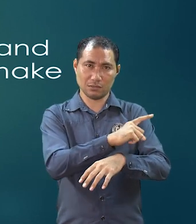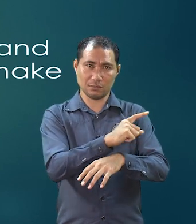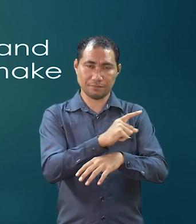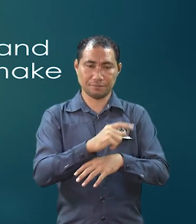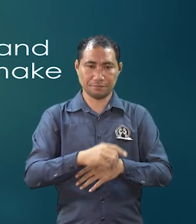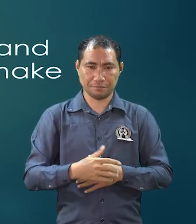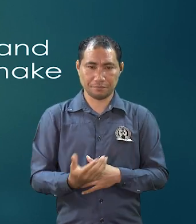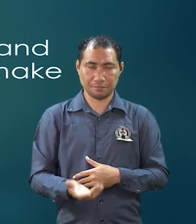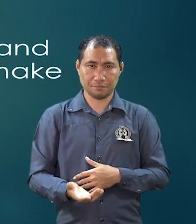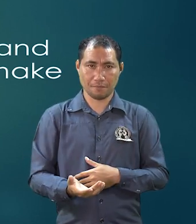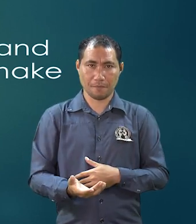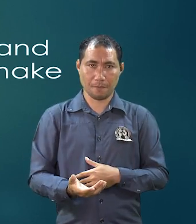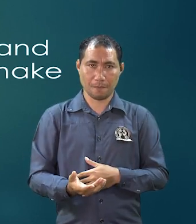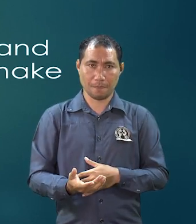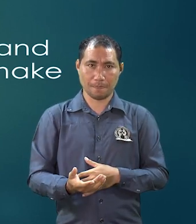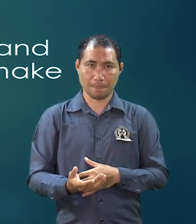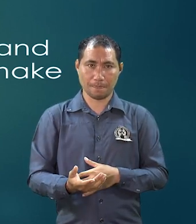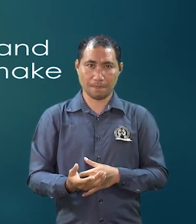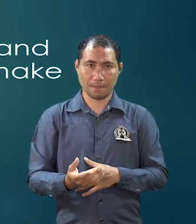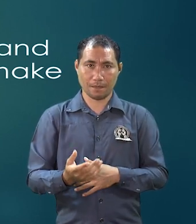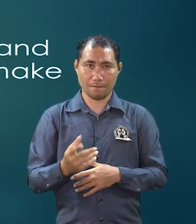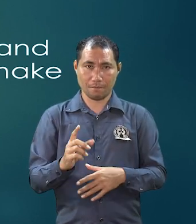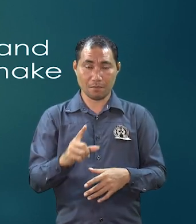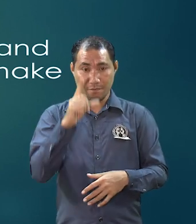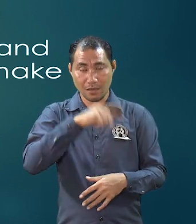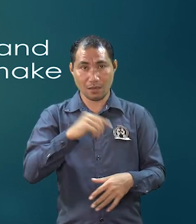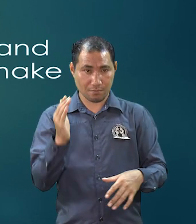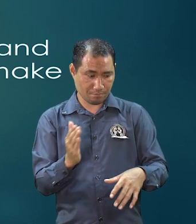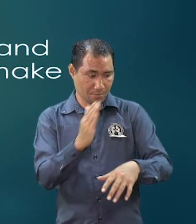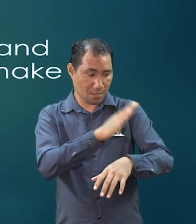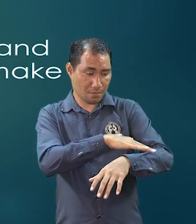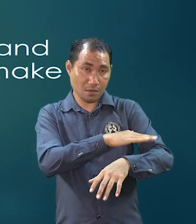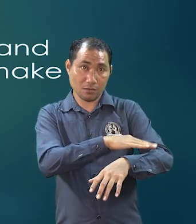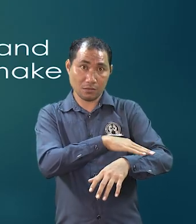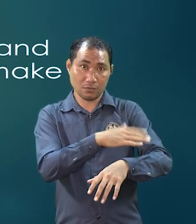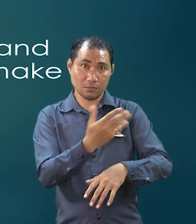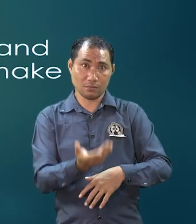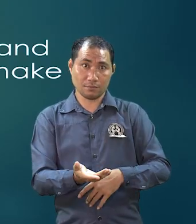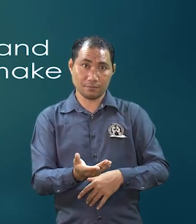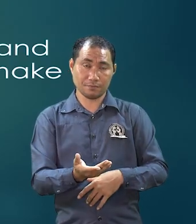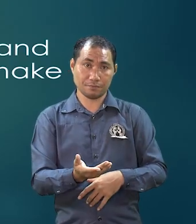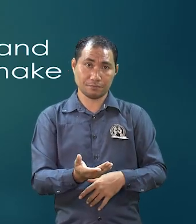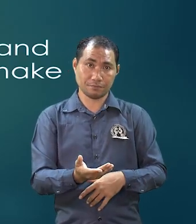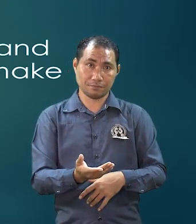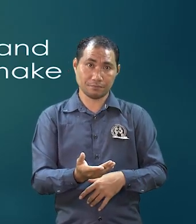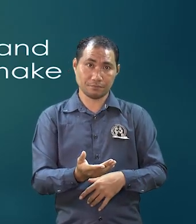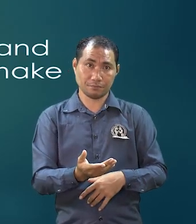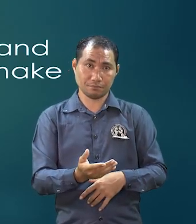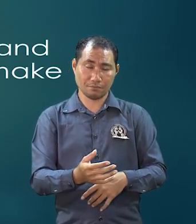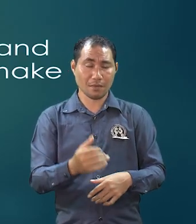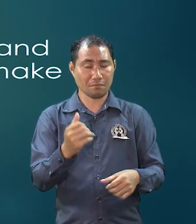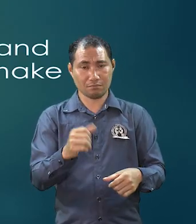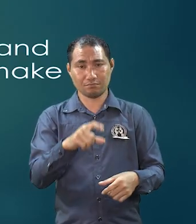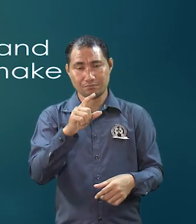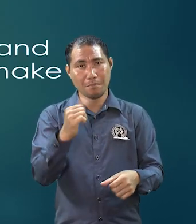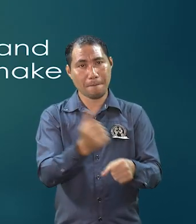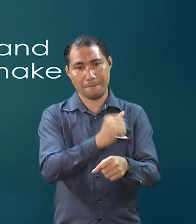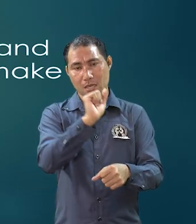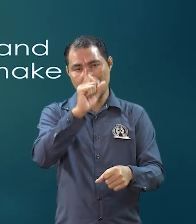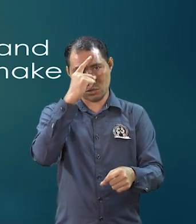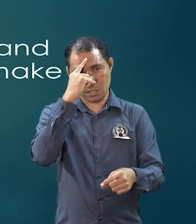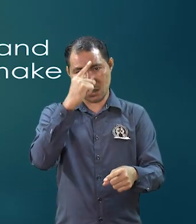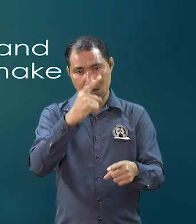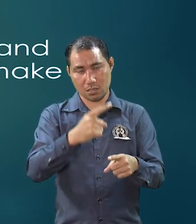viruses. They can linger on your body, and in some cases, they may make you sick.